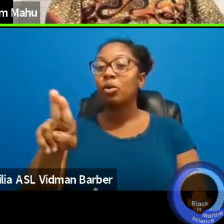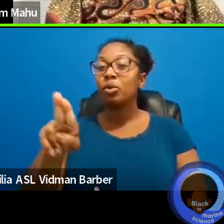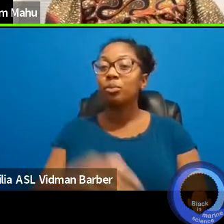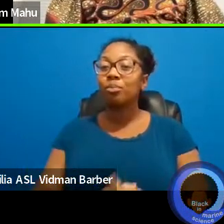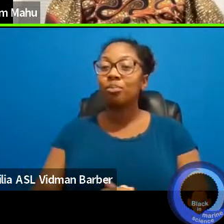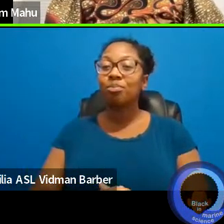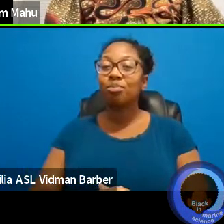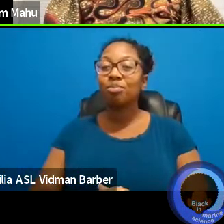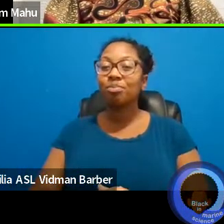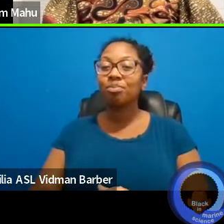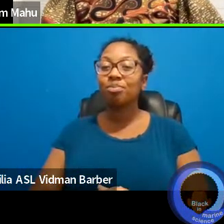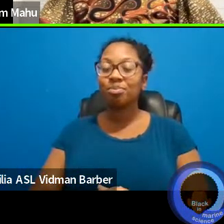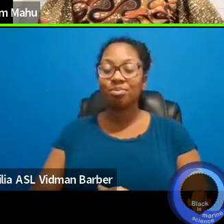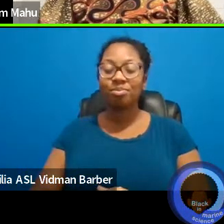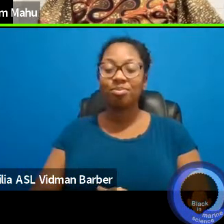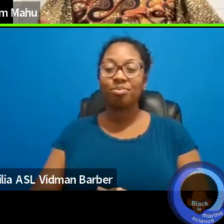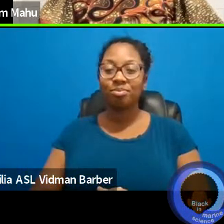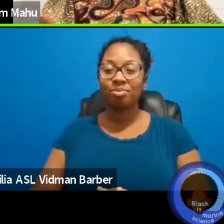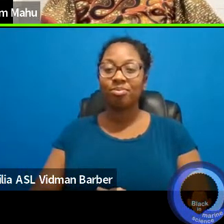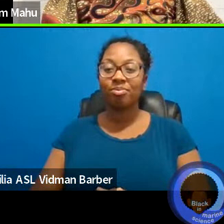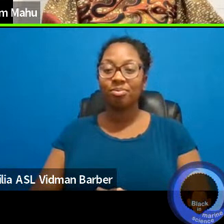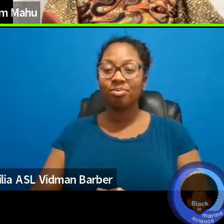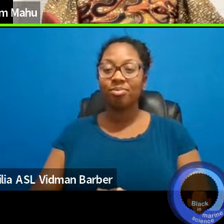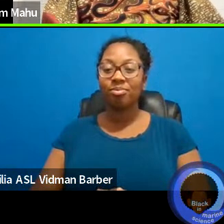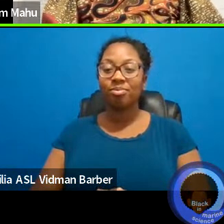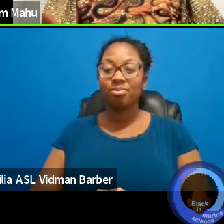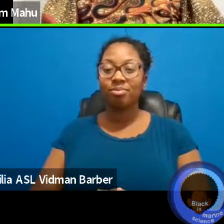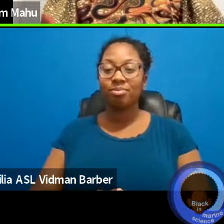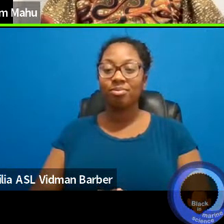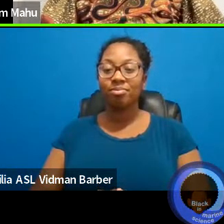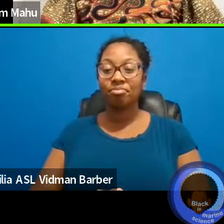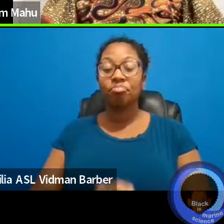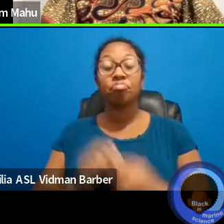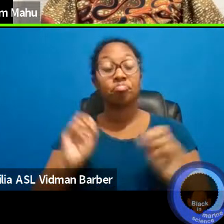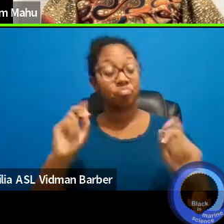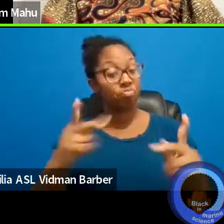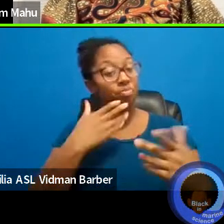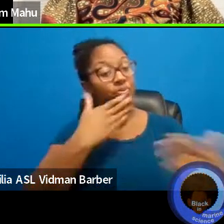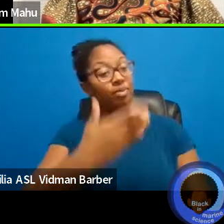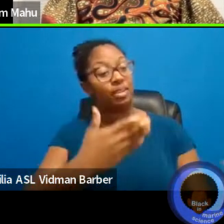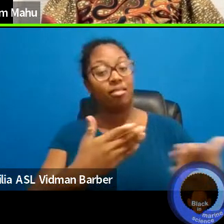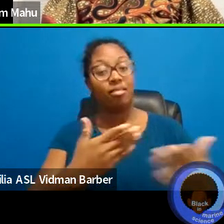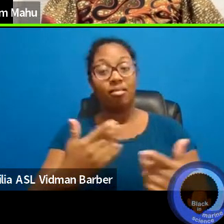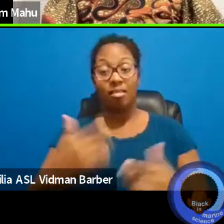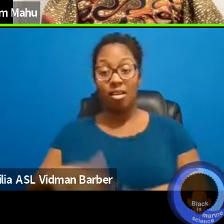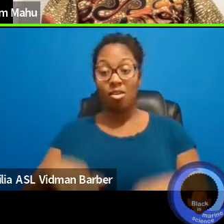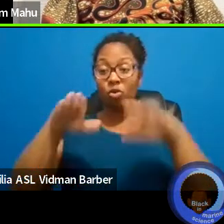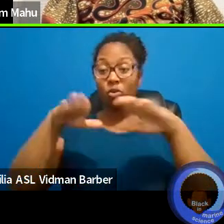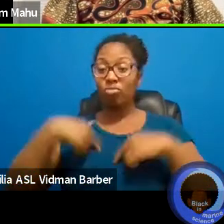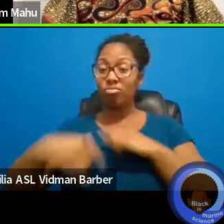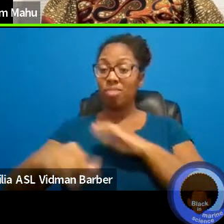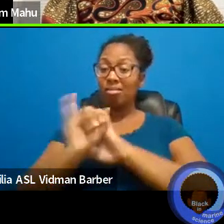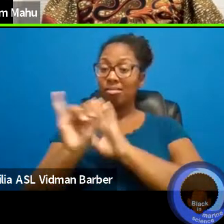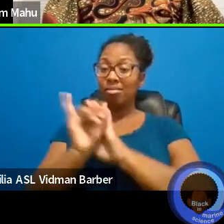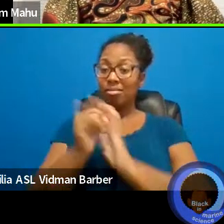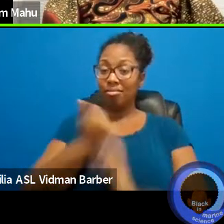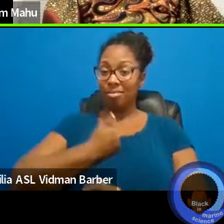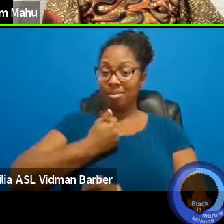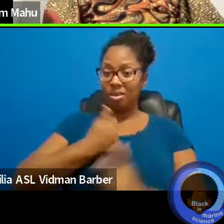Okay, thank you very much, Maya. So growing up, I identified myself with the